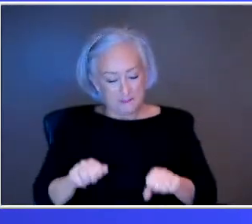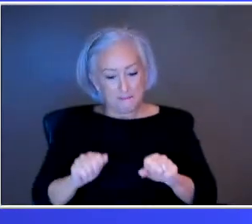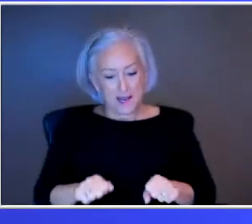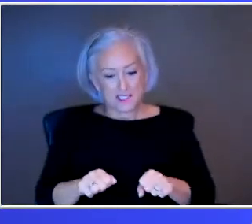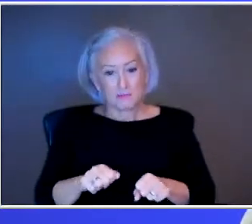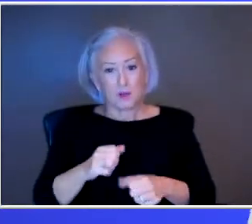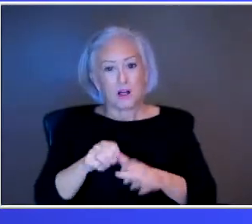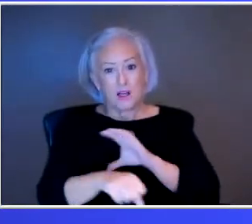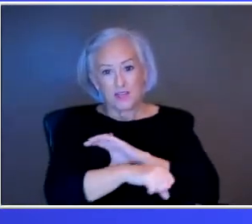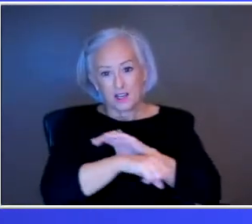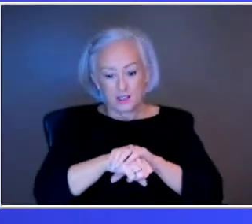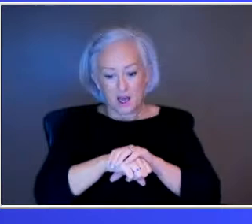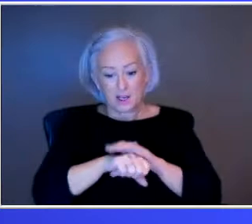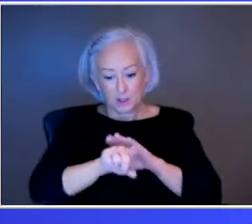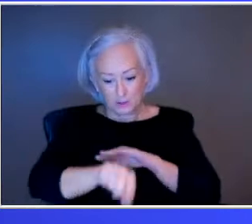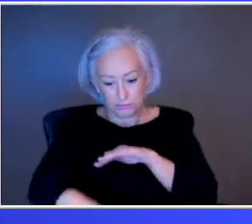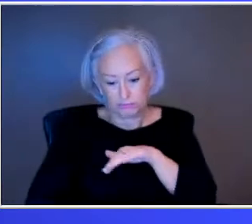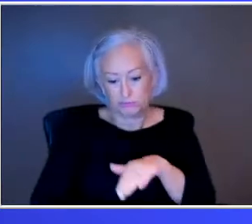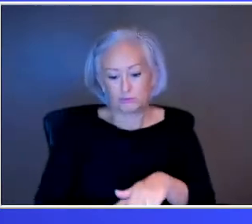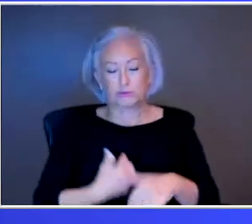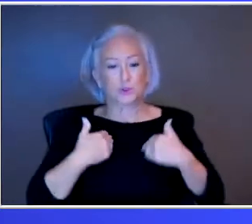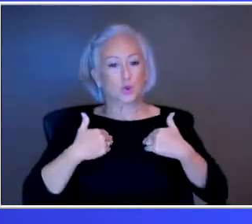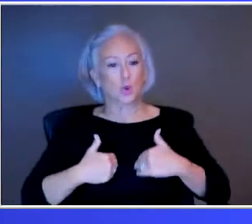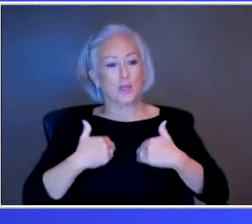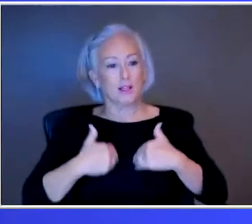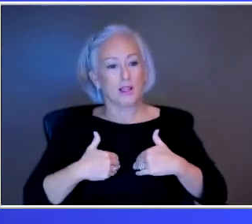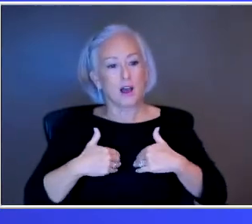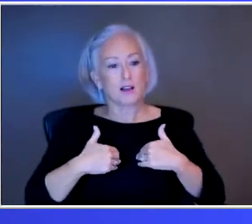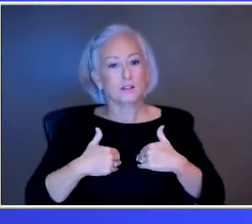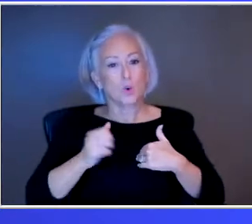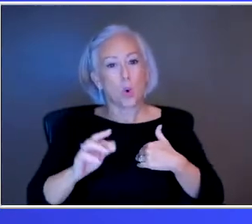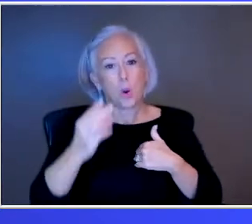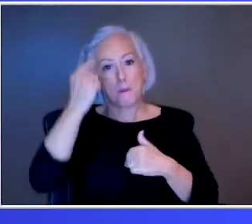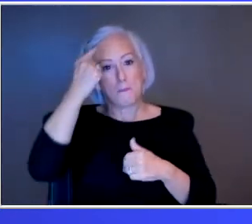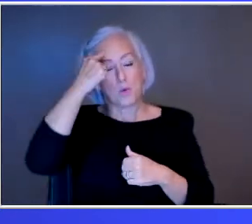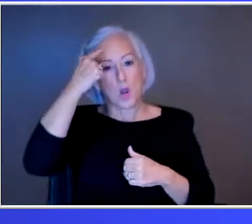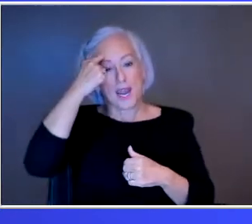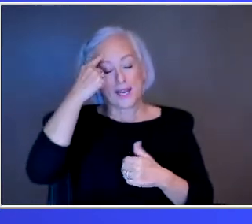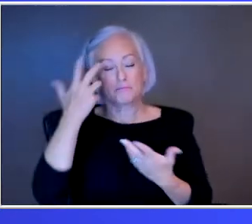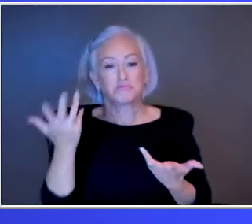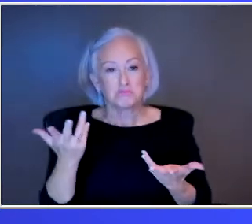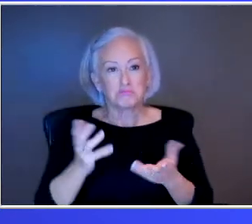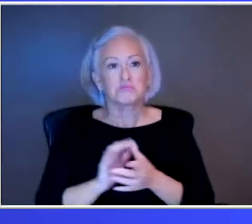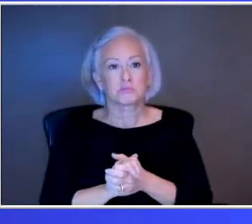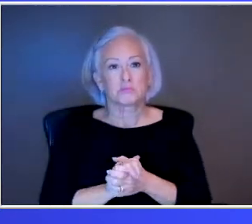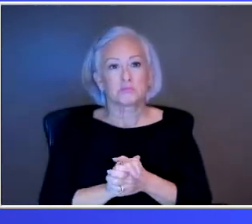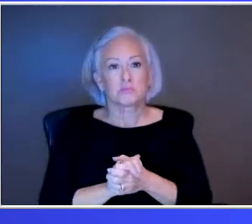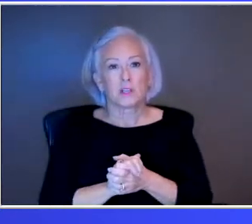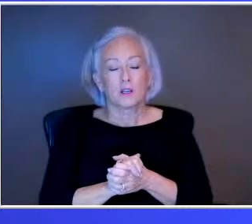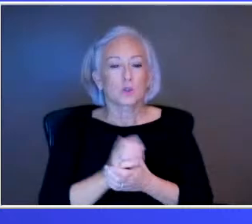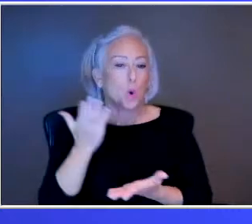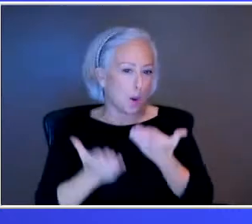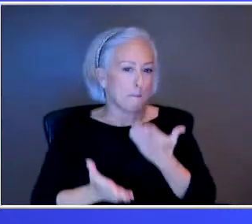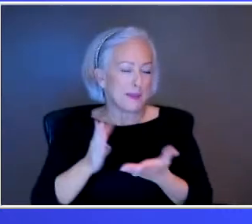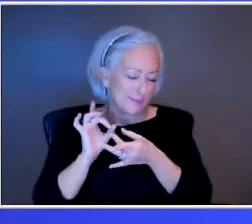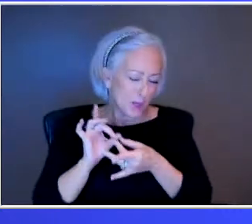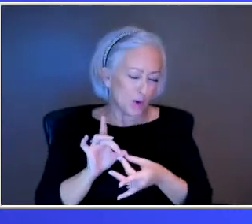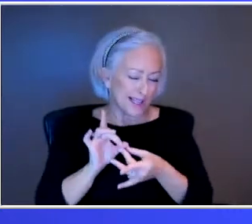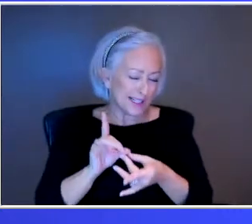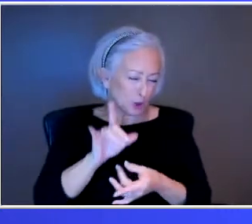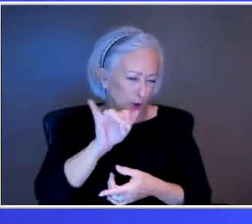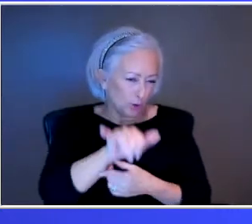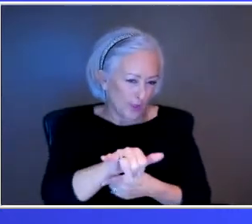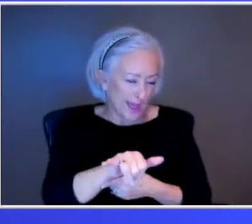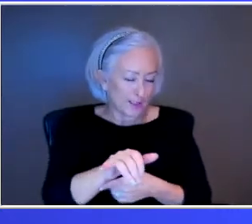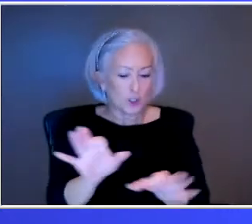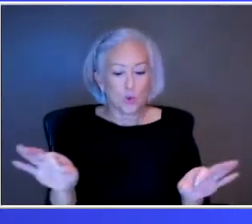the lungs, possibly even the brain. So in that way, there may be a relationship. So be active on the plane if it's a